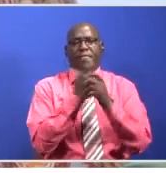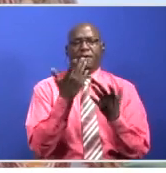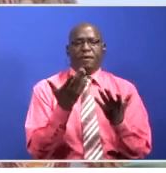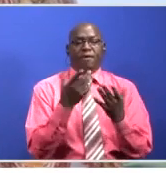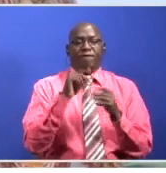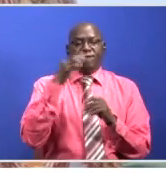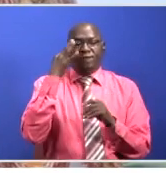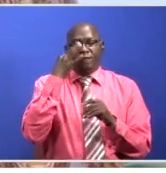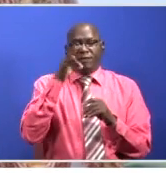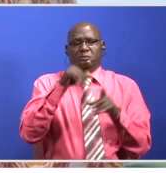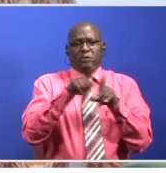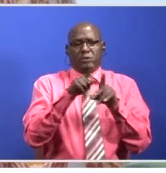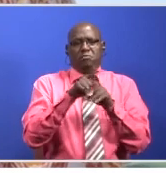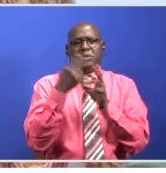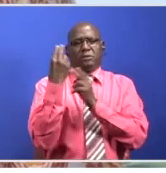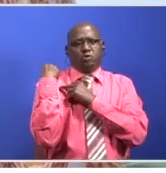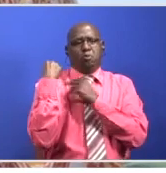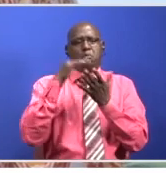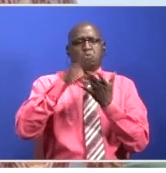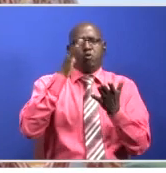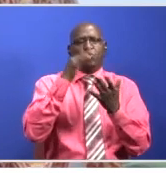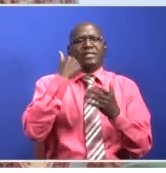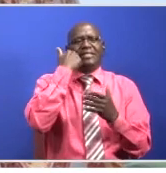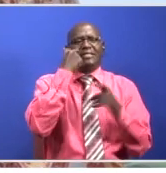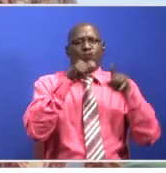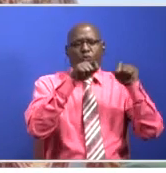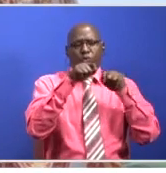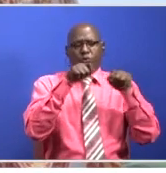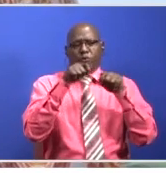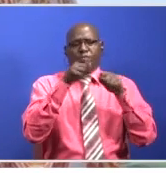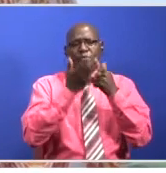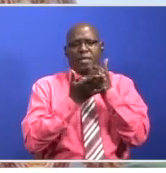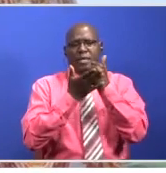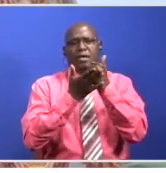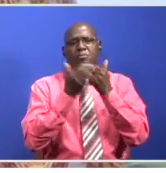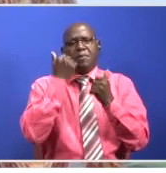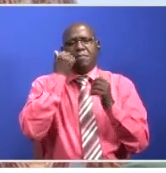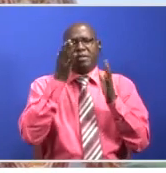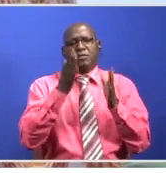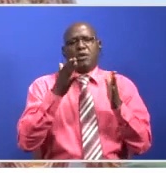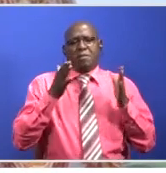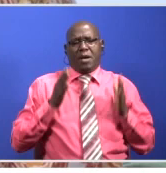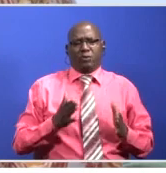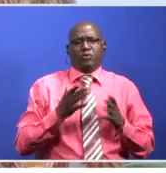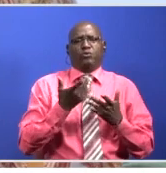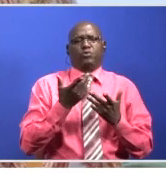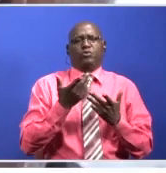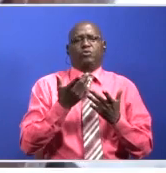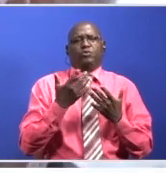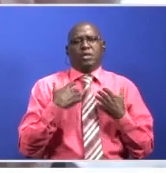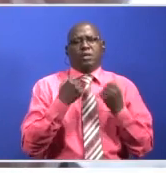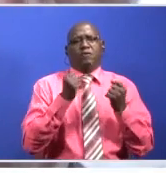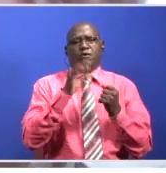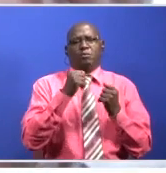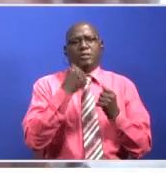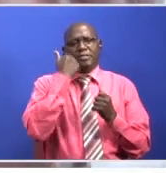play a very major role in disease control and even helping a patient or a person even to recover from a disease.